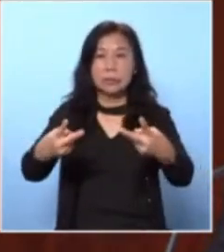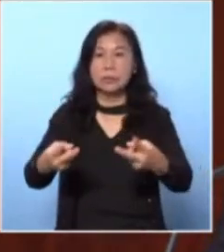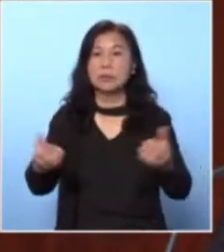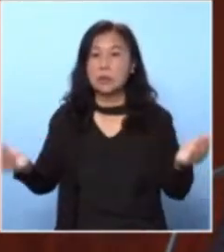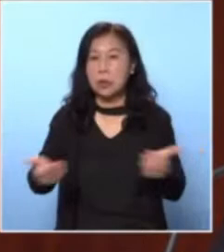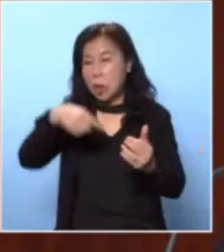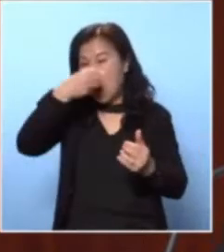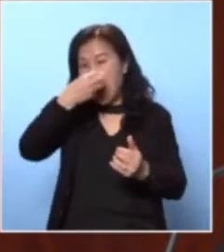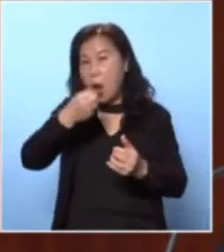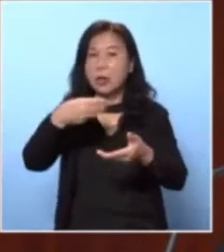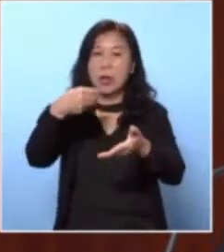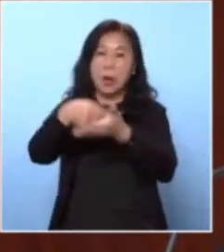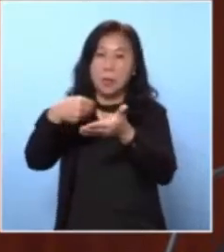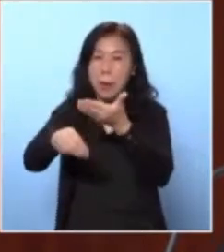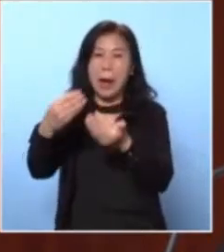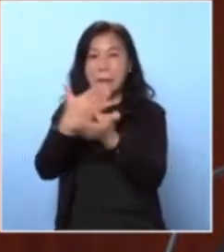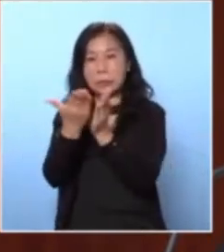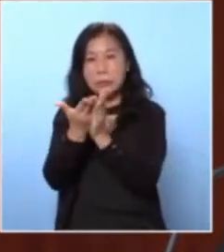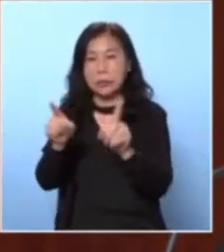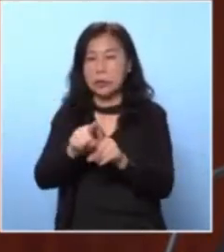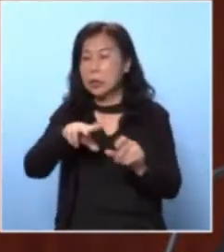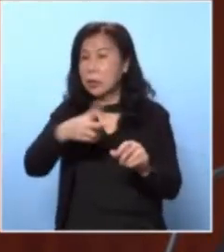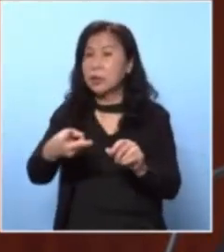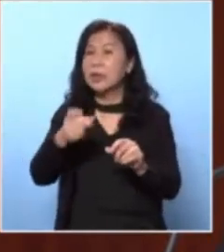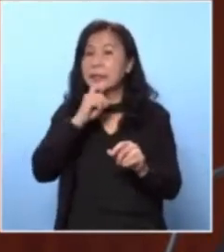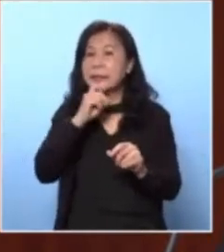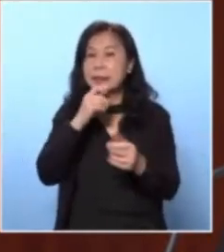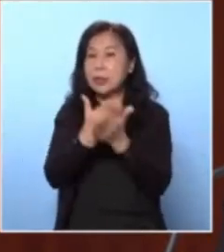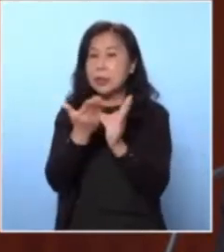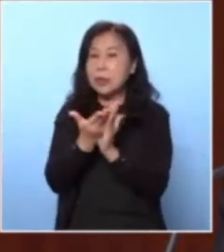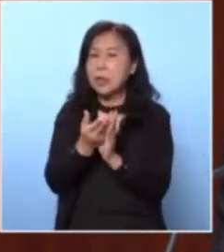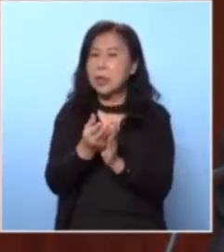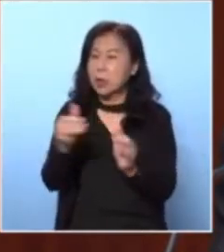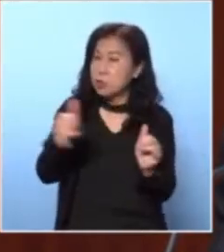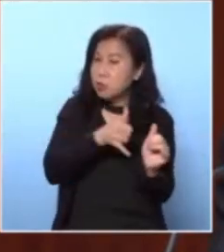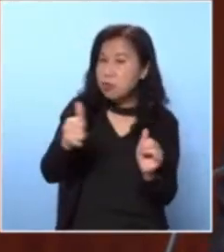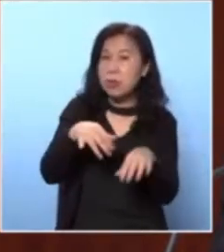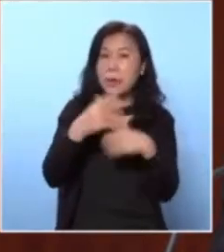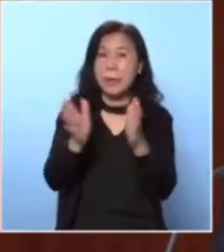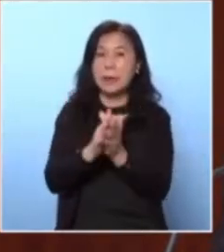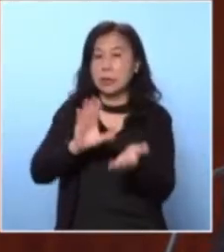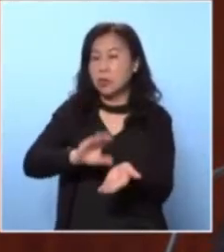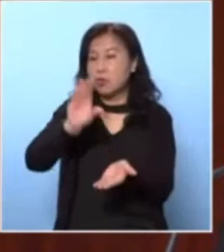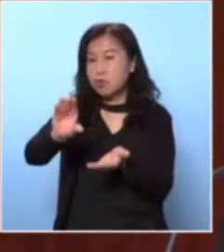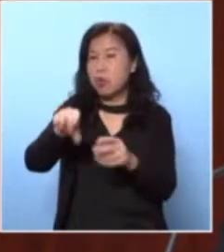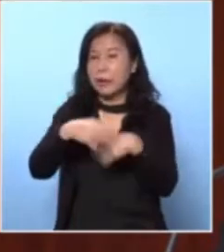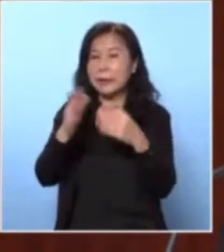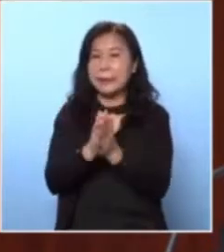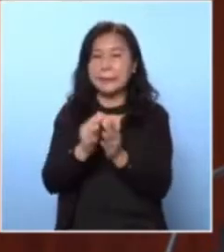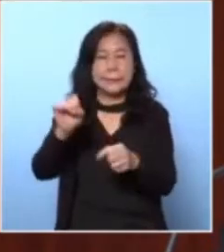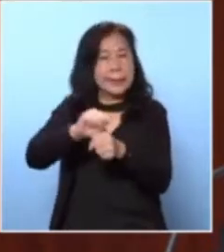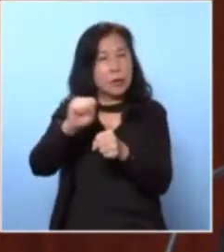development, boost local consumption, and improve the liquidity and investment sentiments of the asset markets,